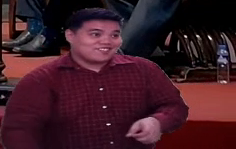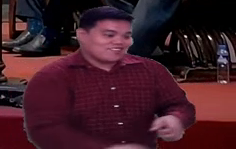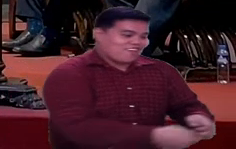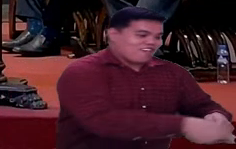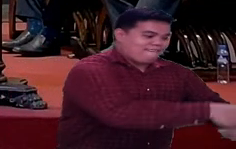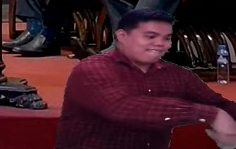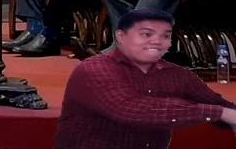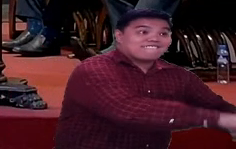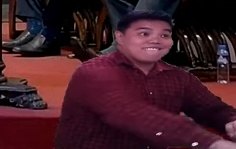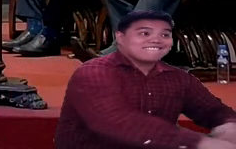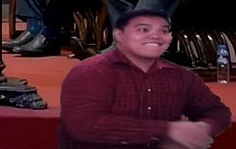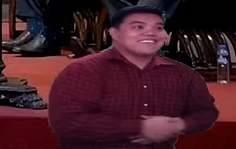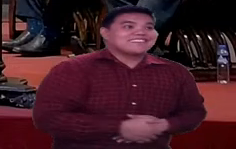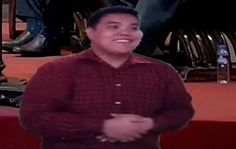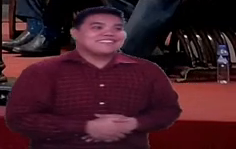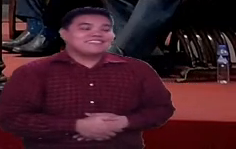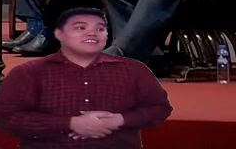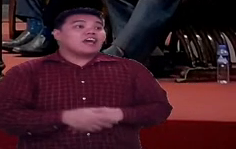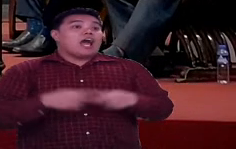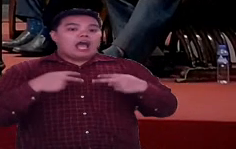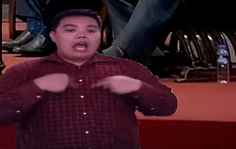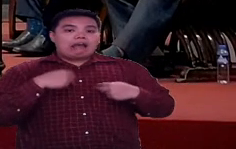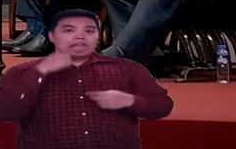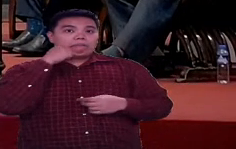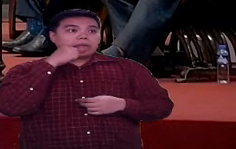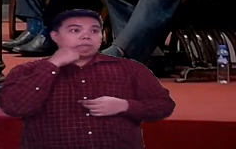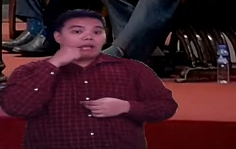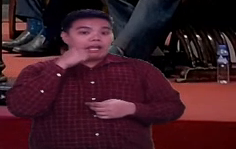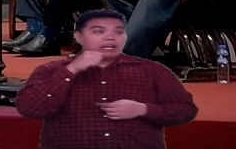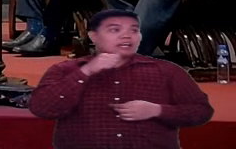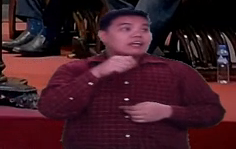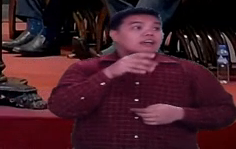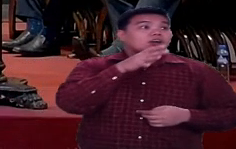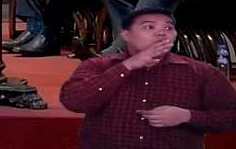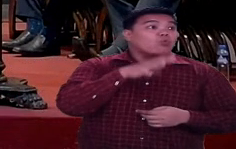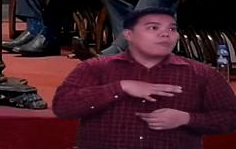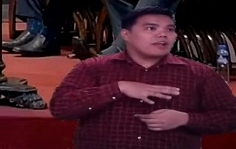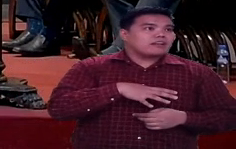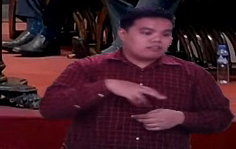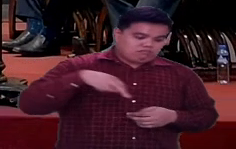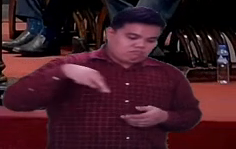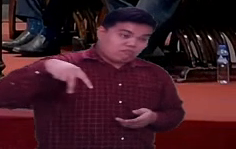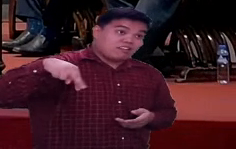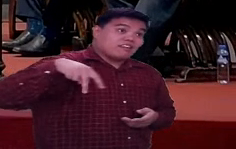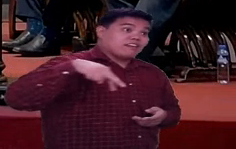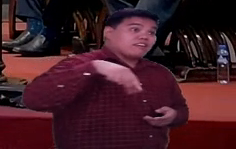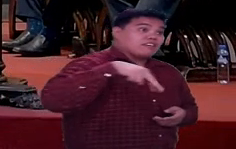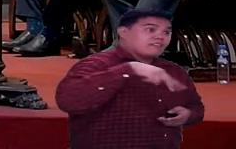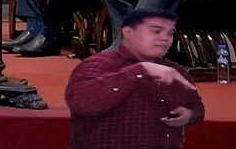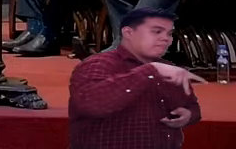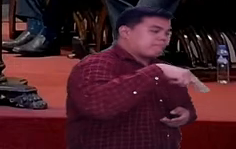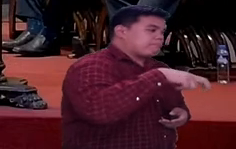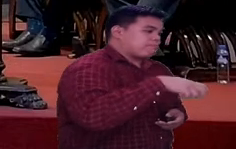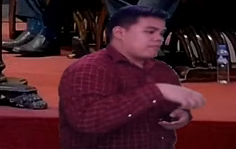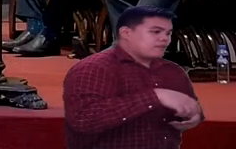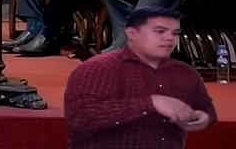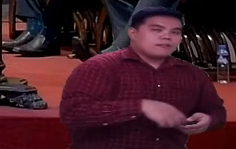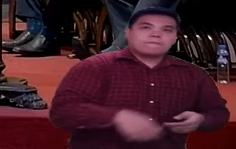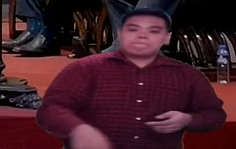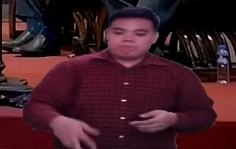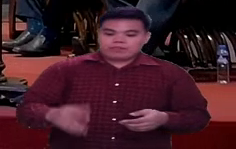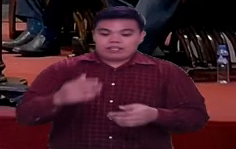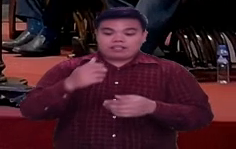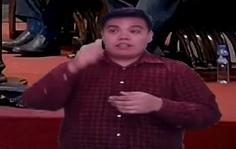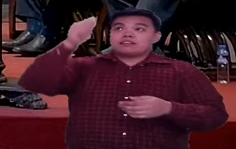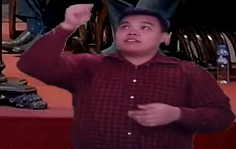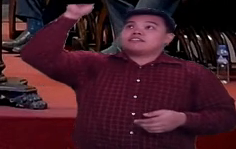auditorium. And then there was a lady that came down the aisle. She turned around, put her hands in the air and